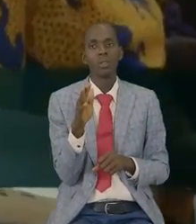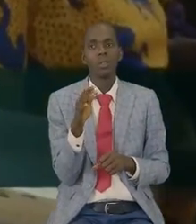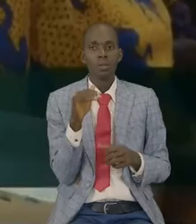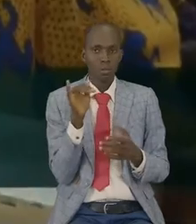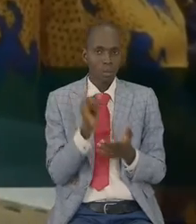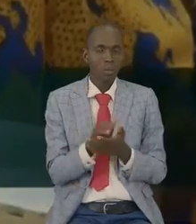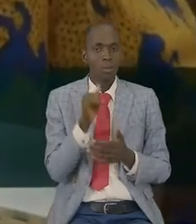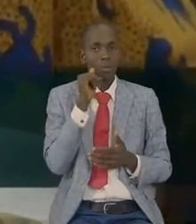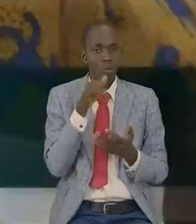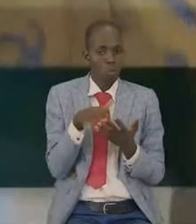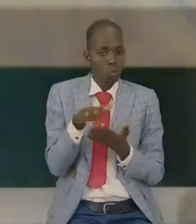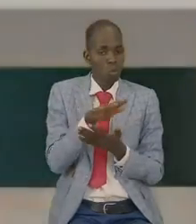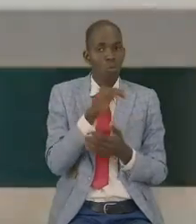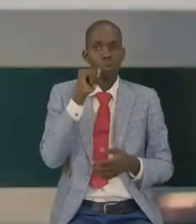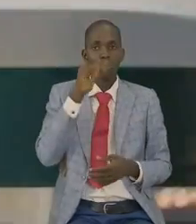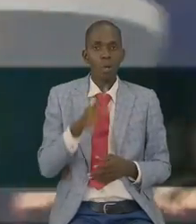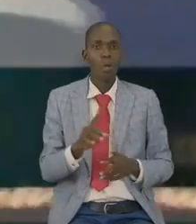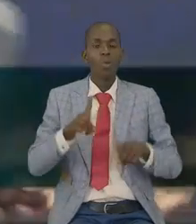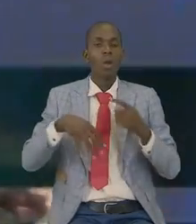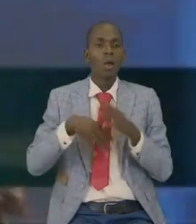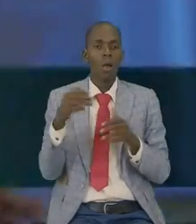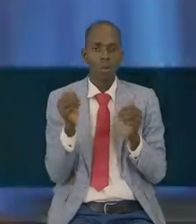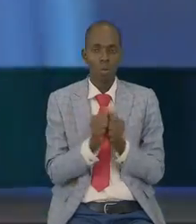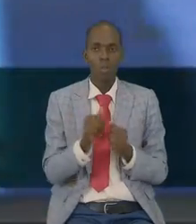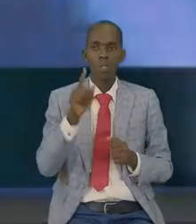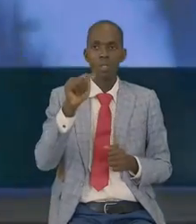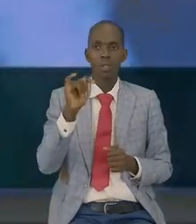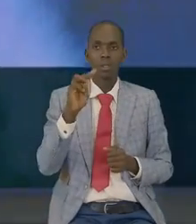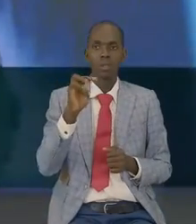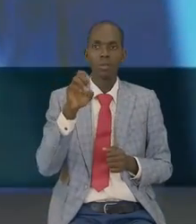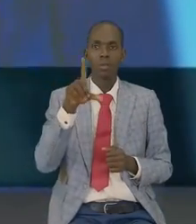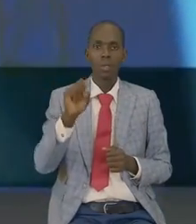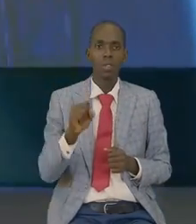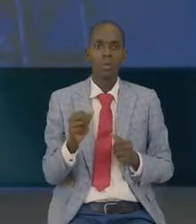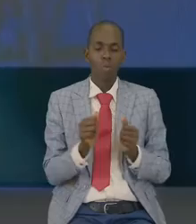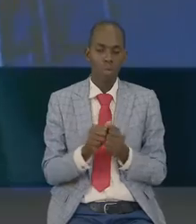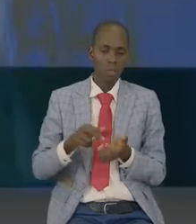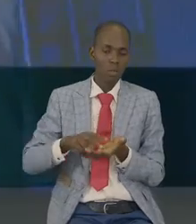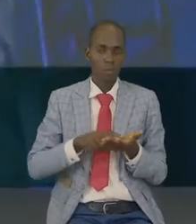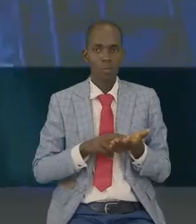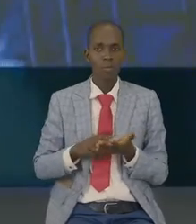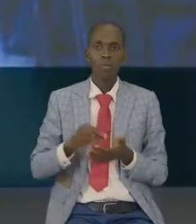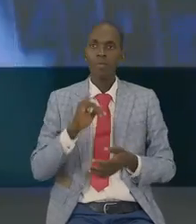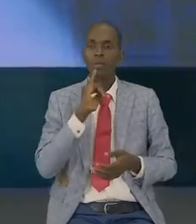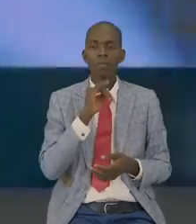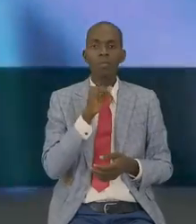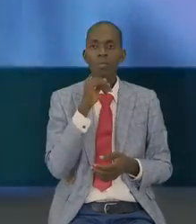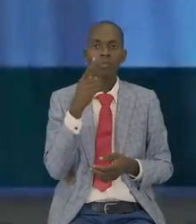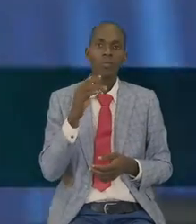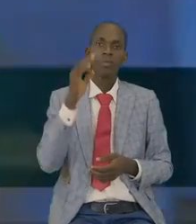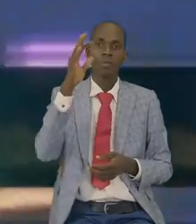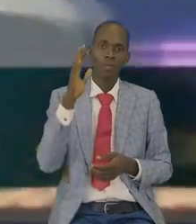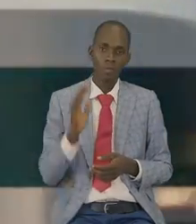women, they went out with timbrels and dances. It's not the pastor throwing